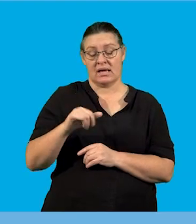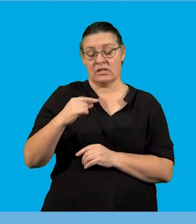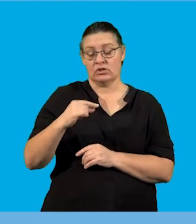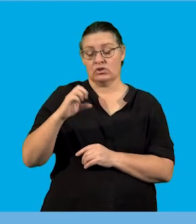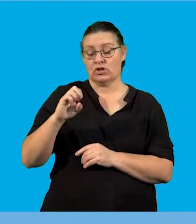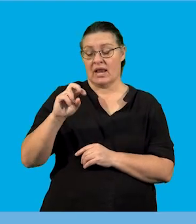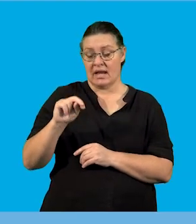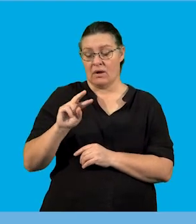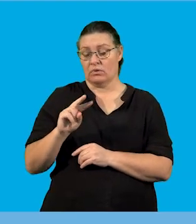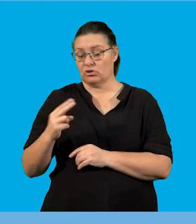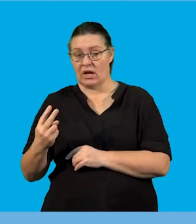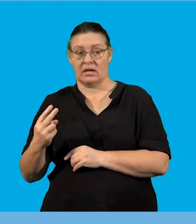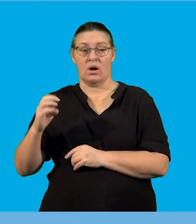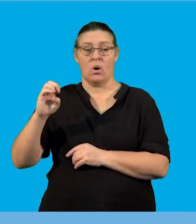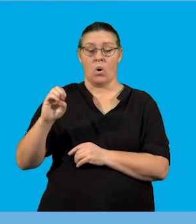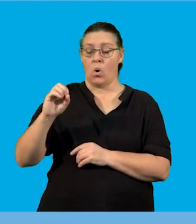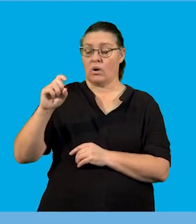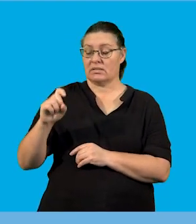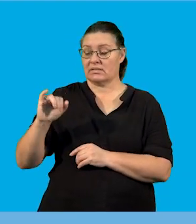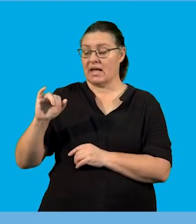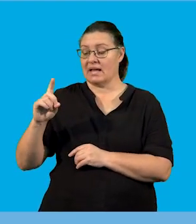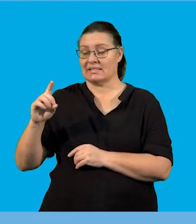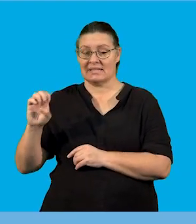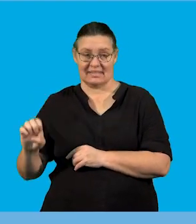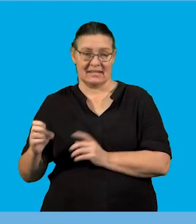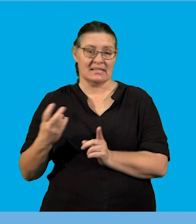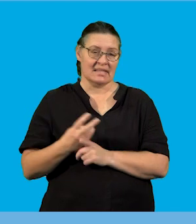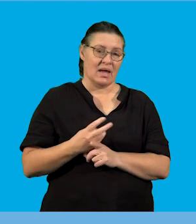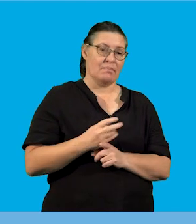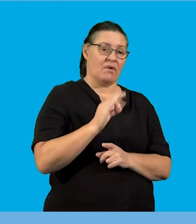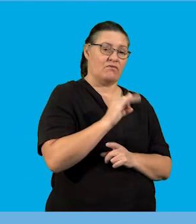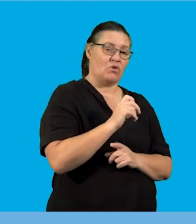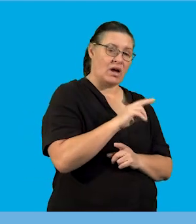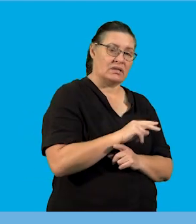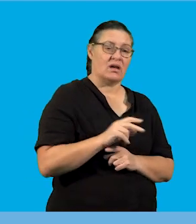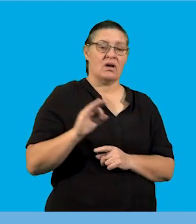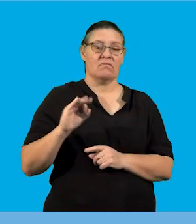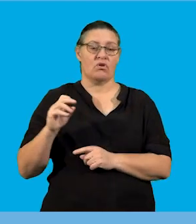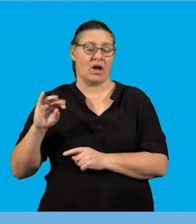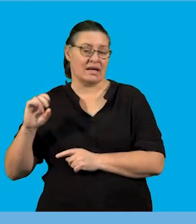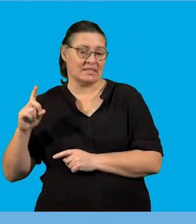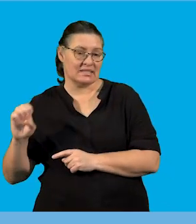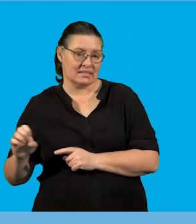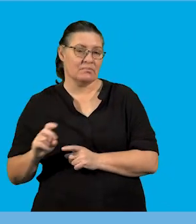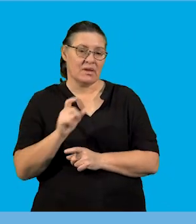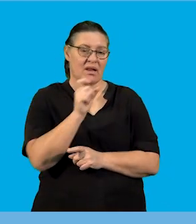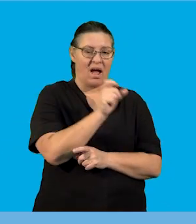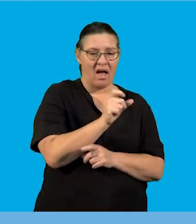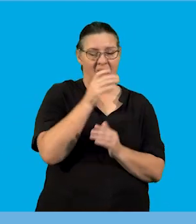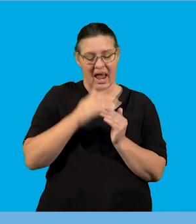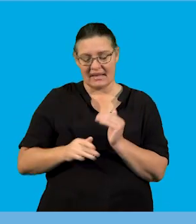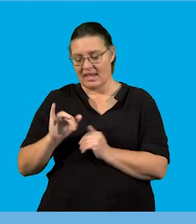For instance, oxygen, it is going to become oxide again. Fluorine becomes fluoride. Chlorine becomes